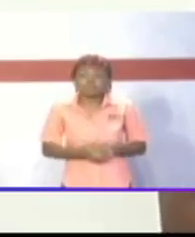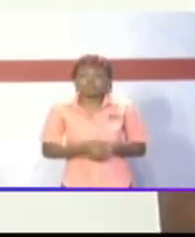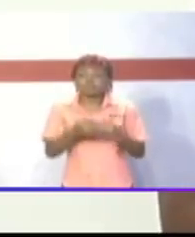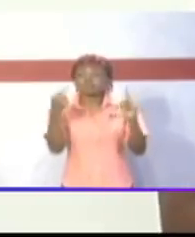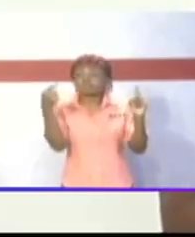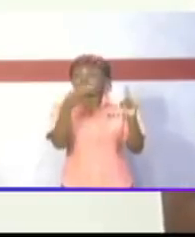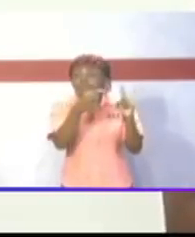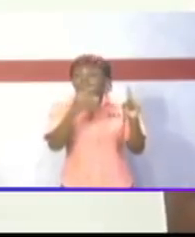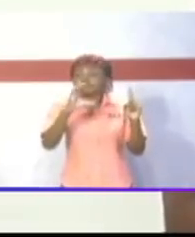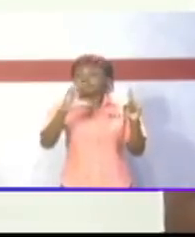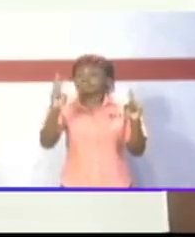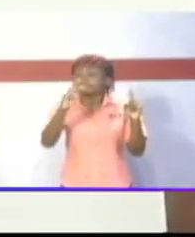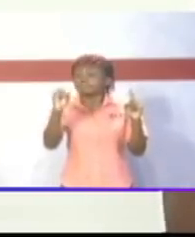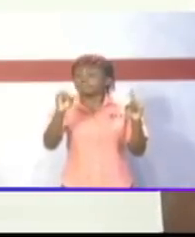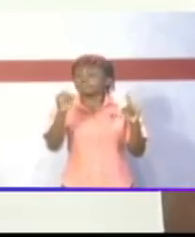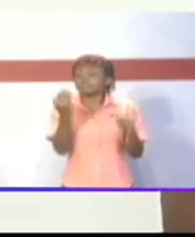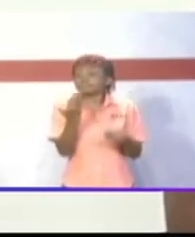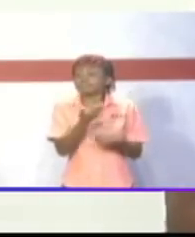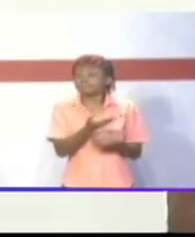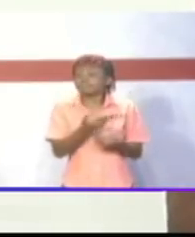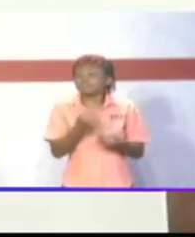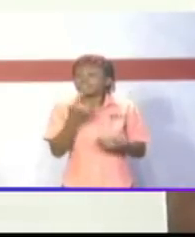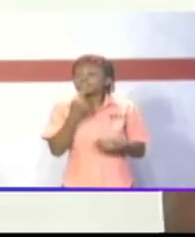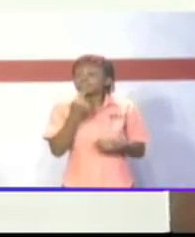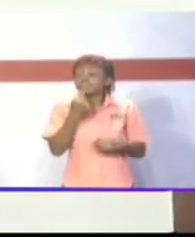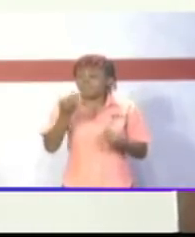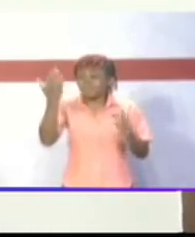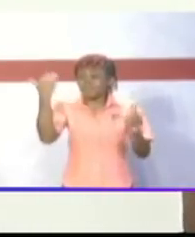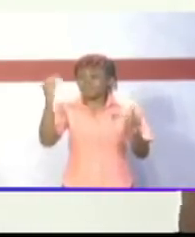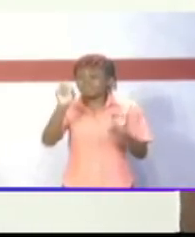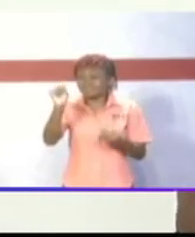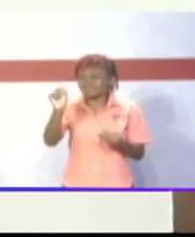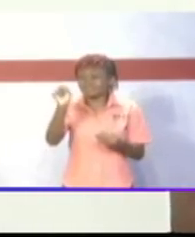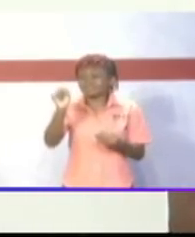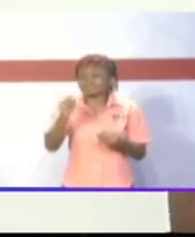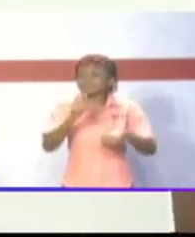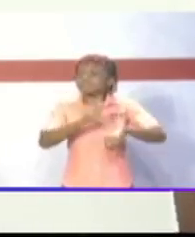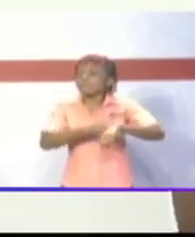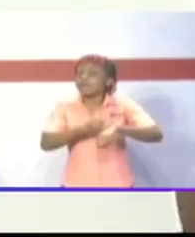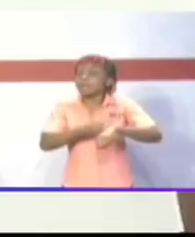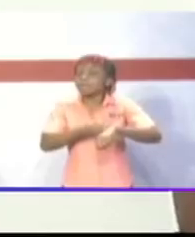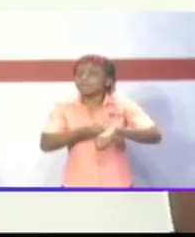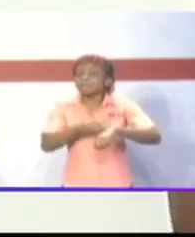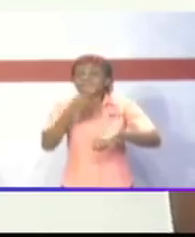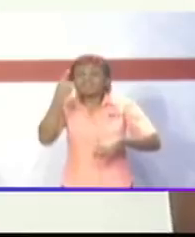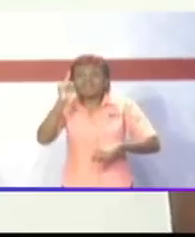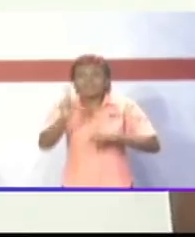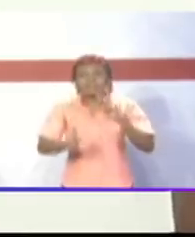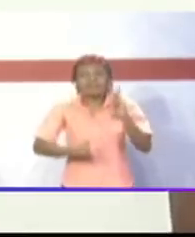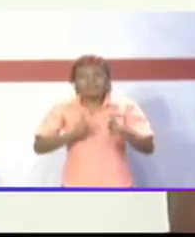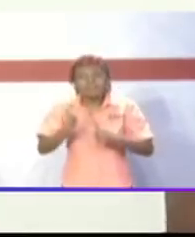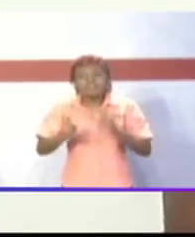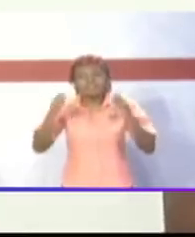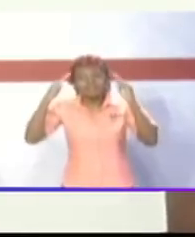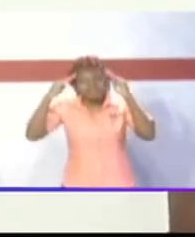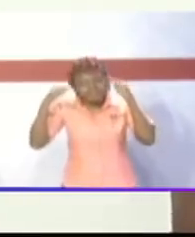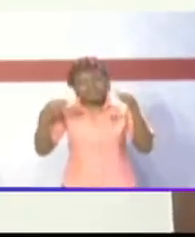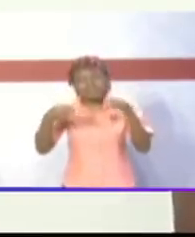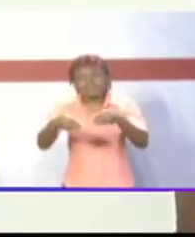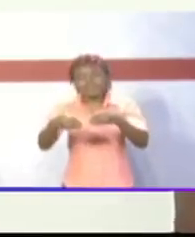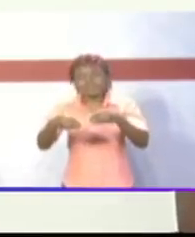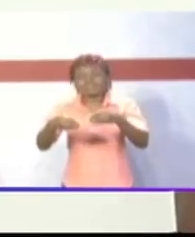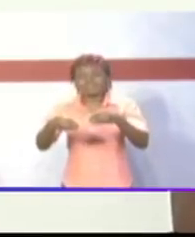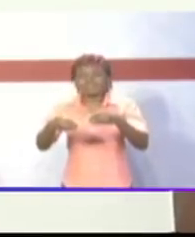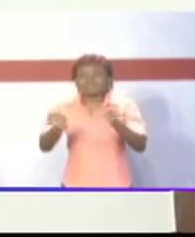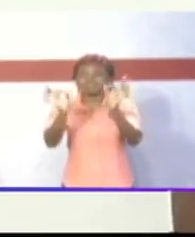media conference, it's time for the public to once again focus on the basics to protect oneself from COVID-19.